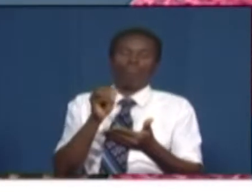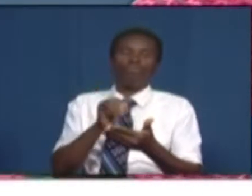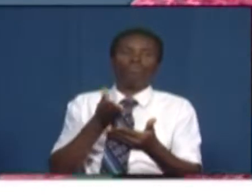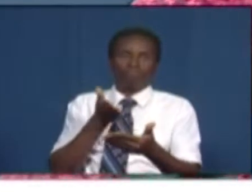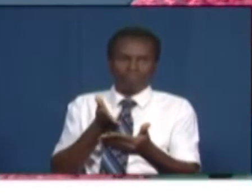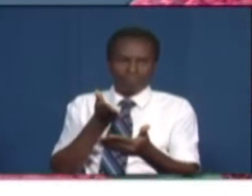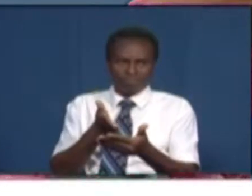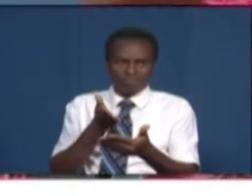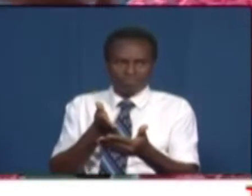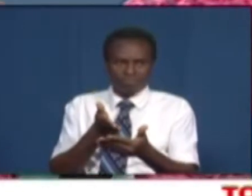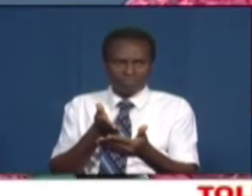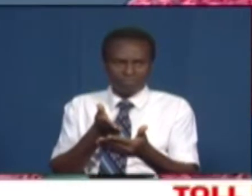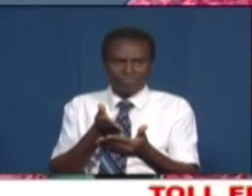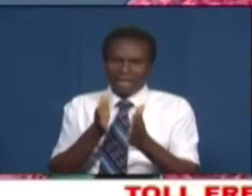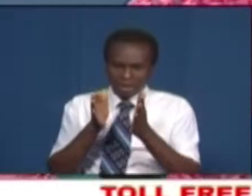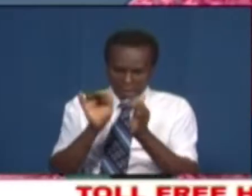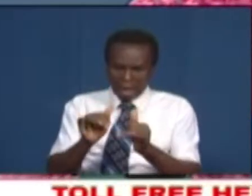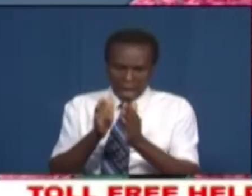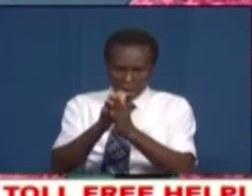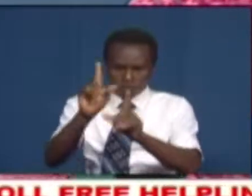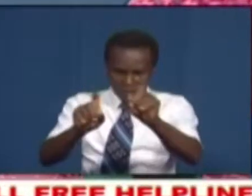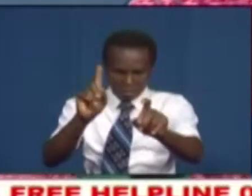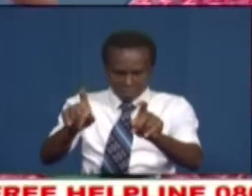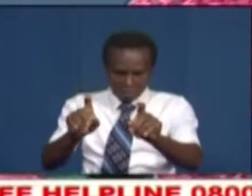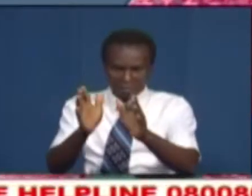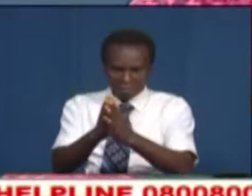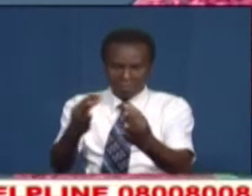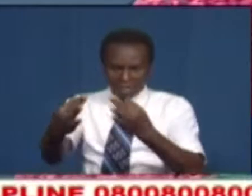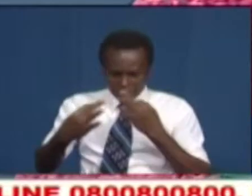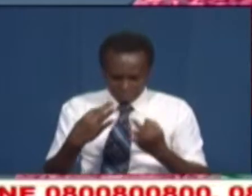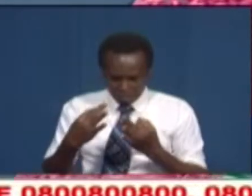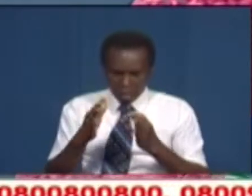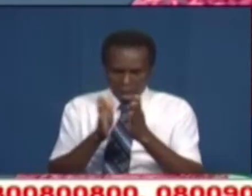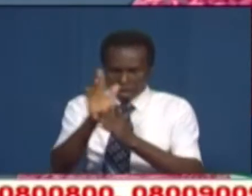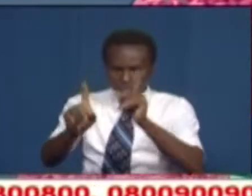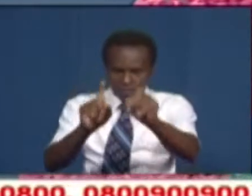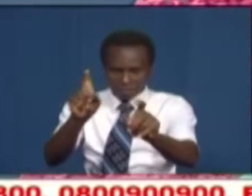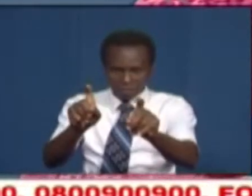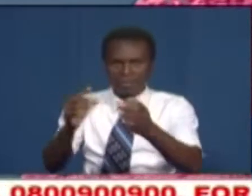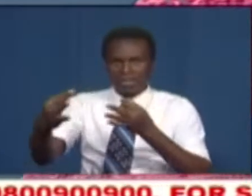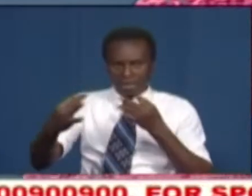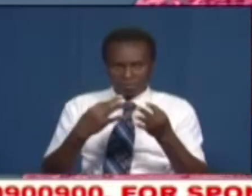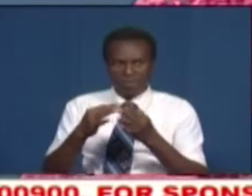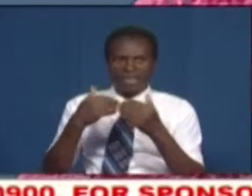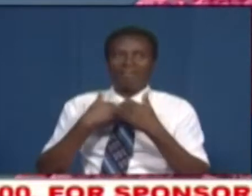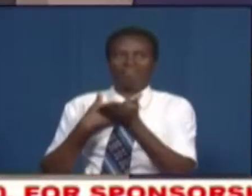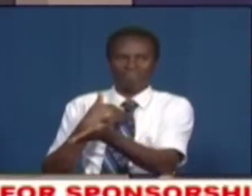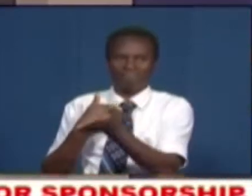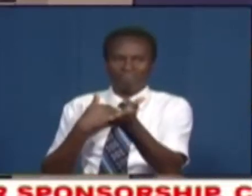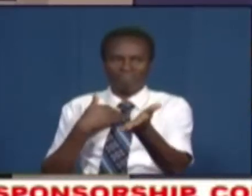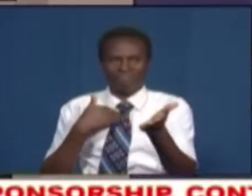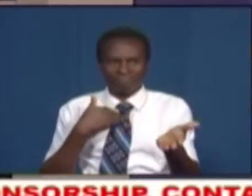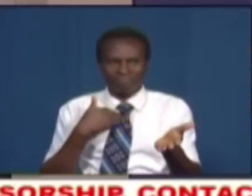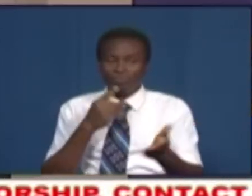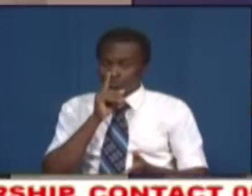friendly with them, you are able to ask them all the questions you need to ask them without feeling shy or things of that sort. Right. We've done a lot of talk